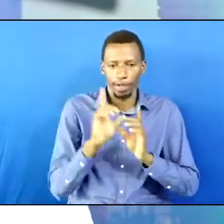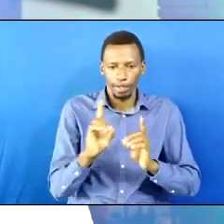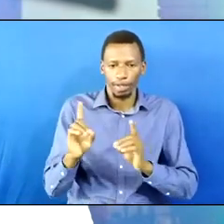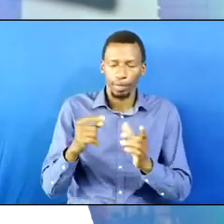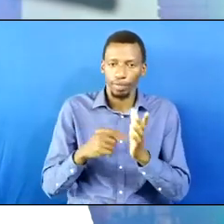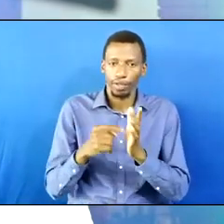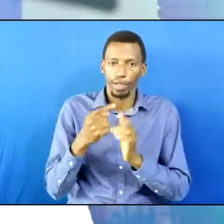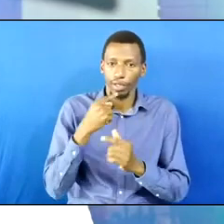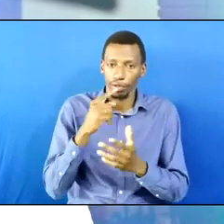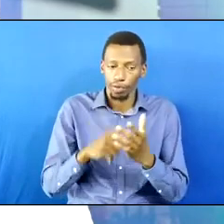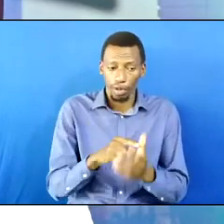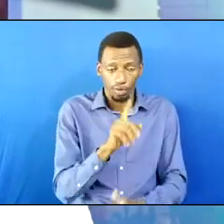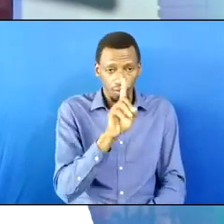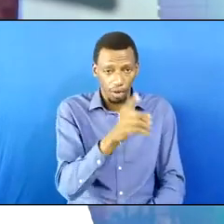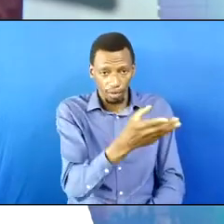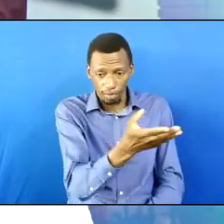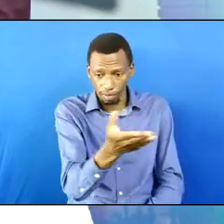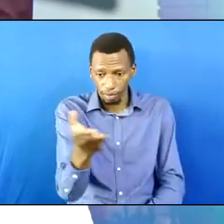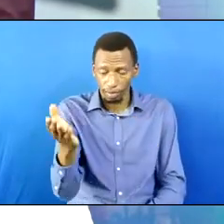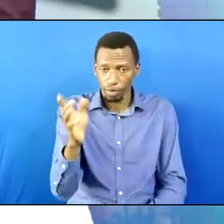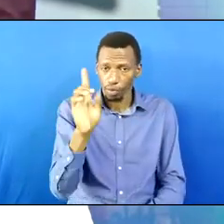you will do what?